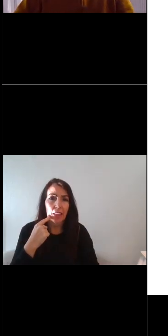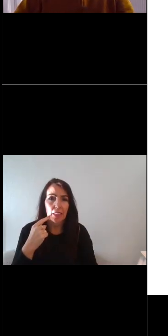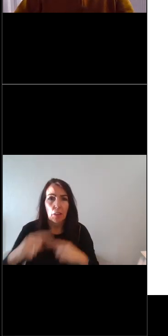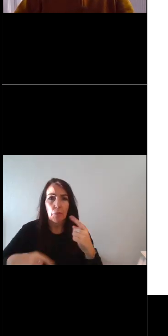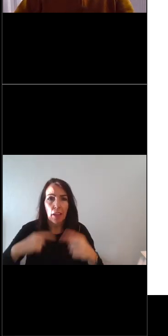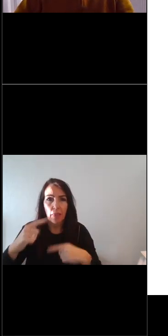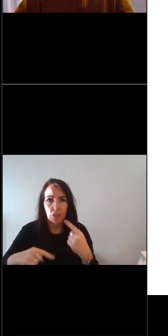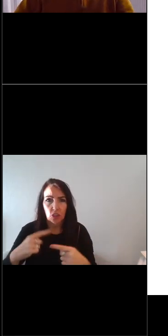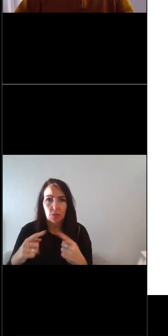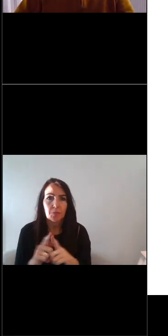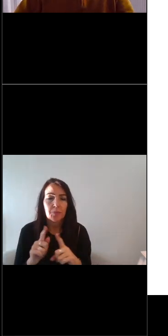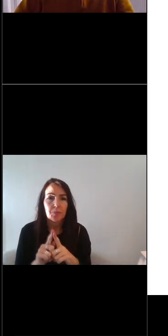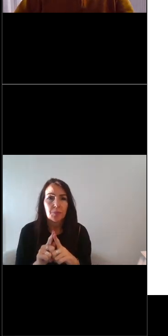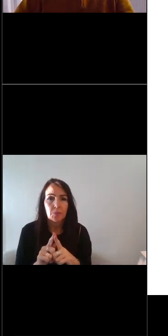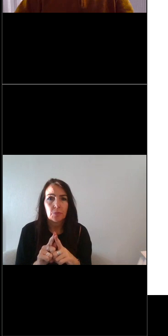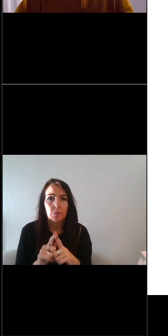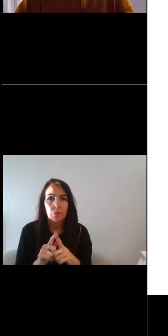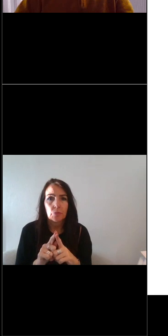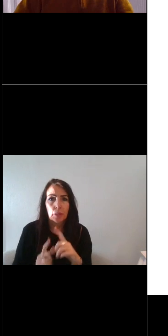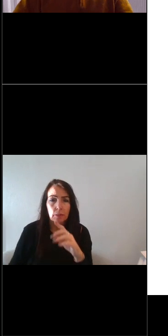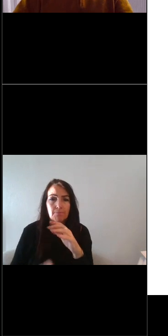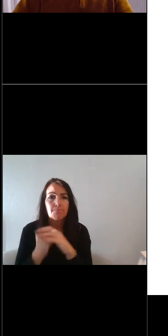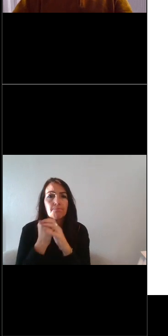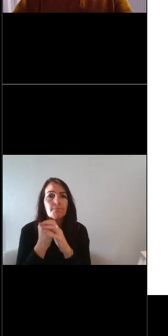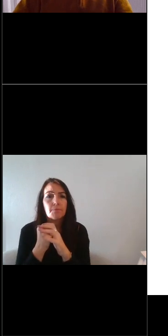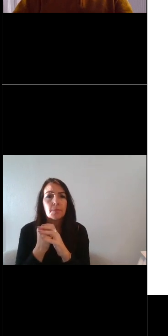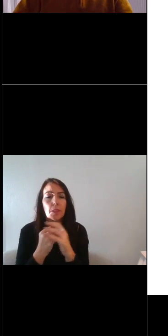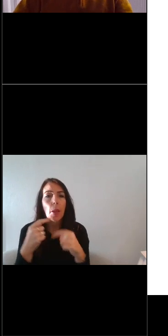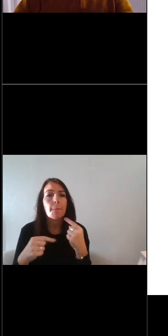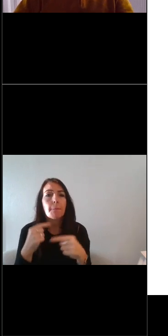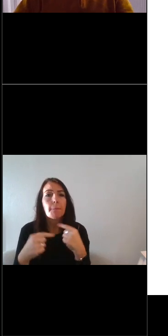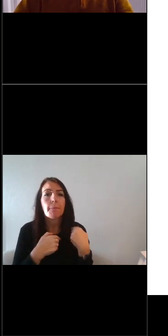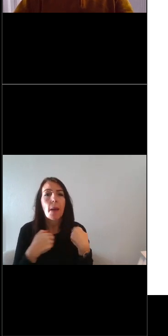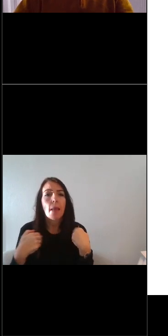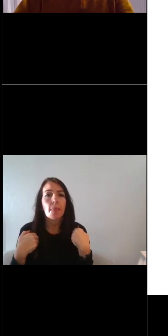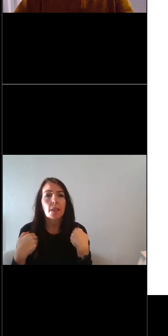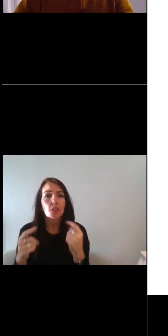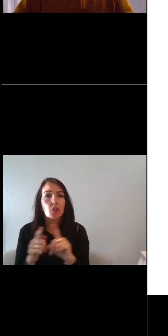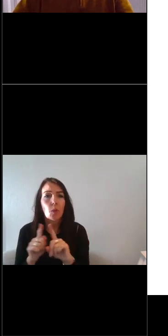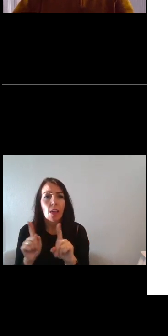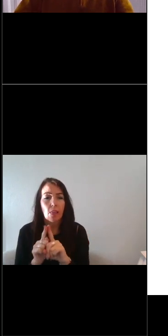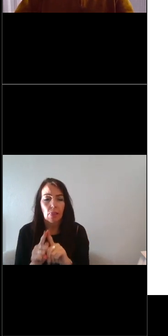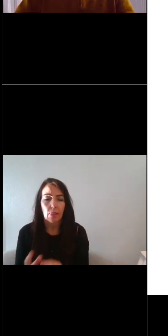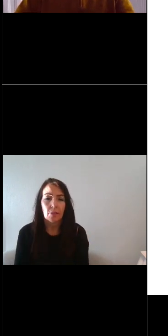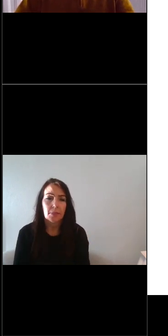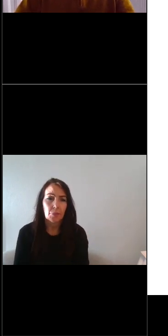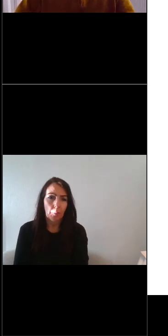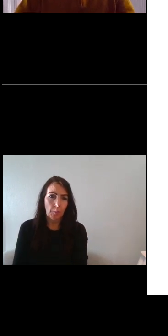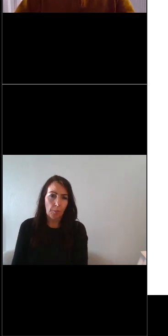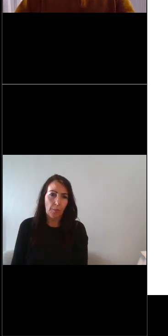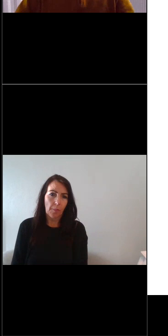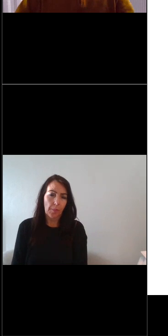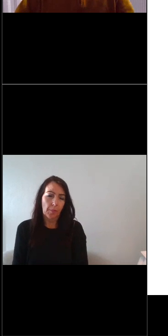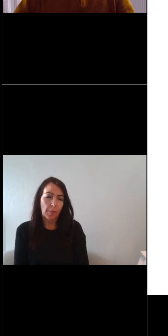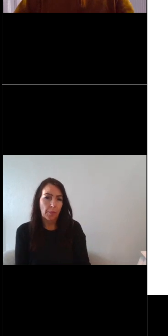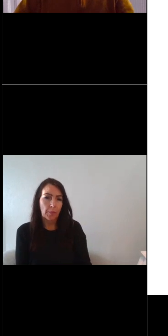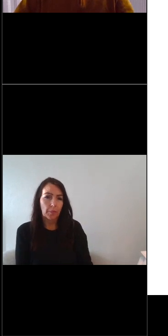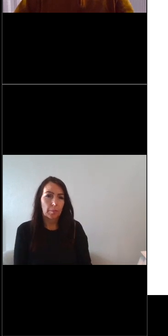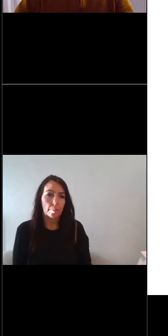important to know what your peak mileage is on different vehicles and in different segments of the fleet and so on. If you